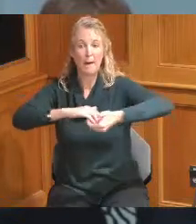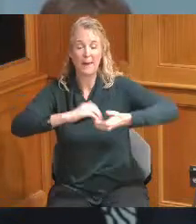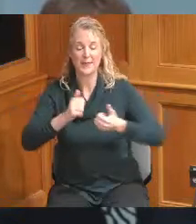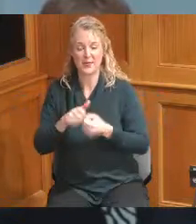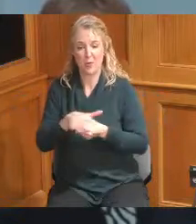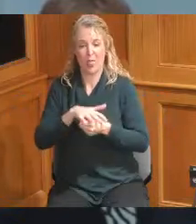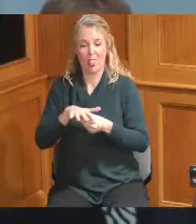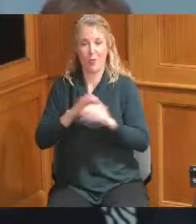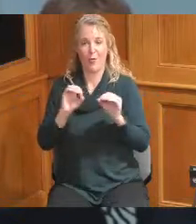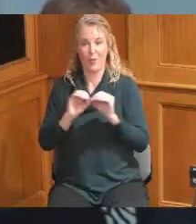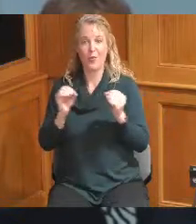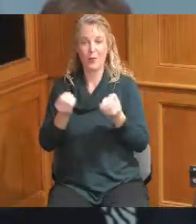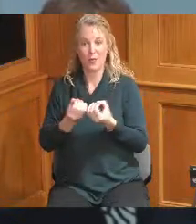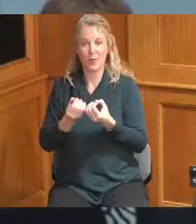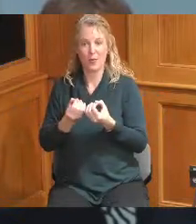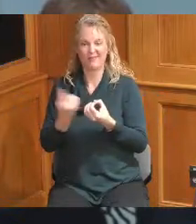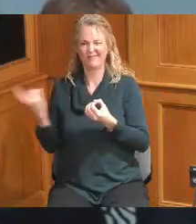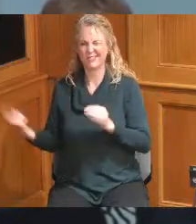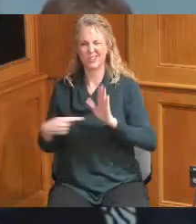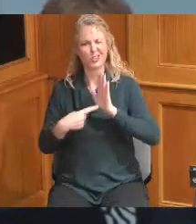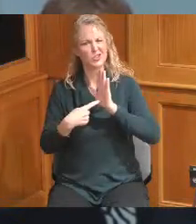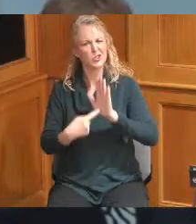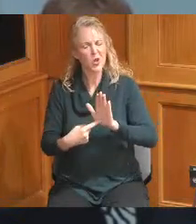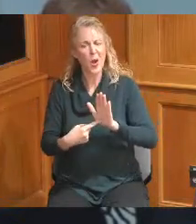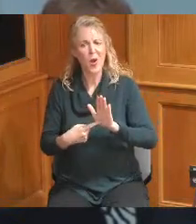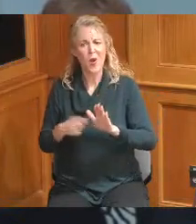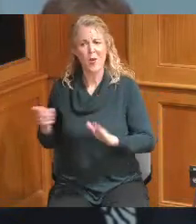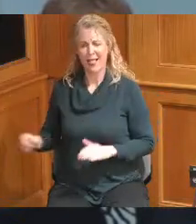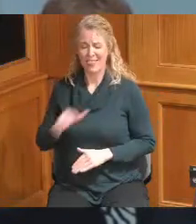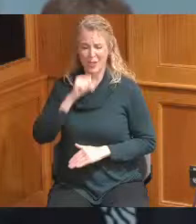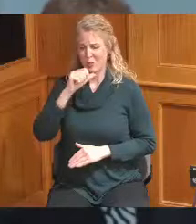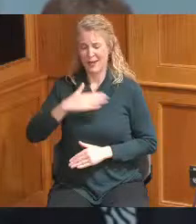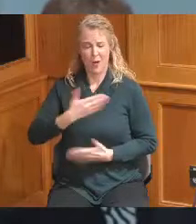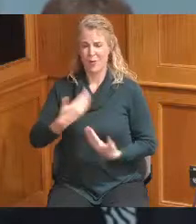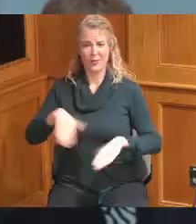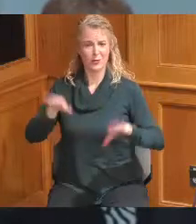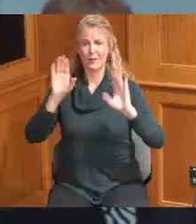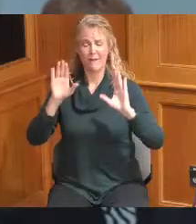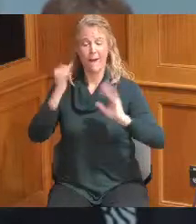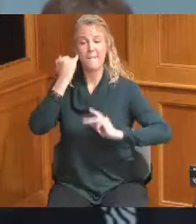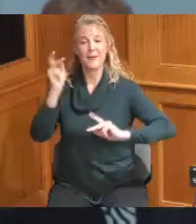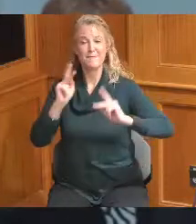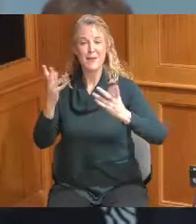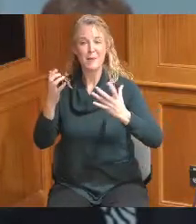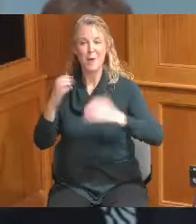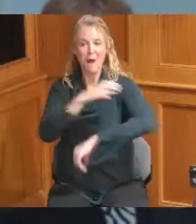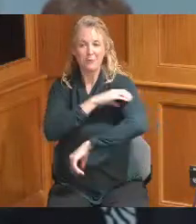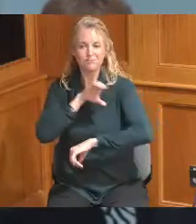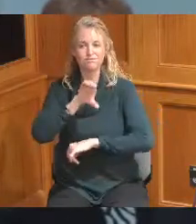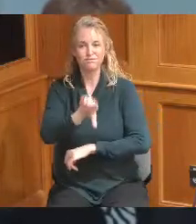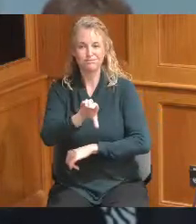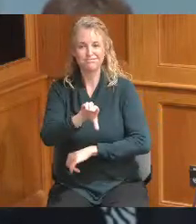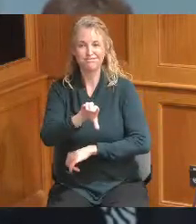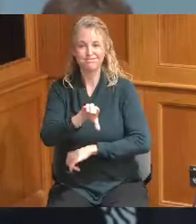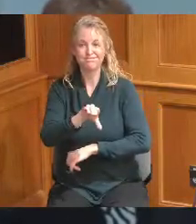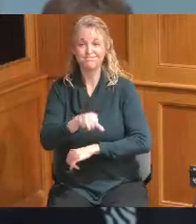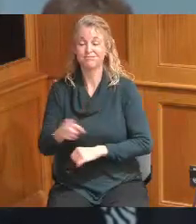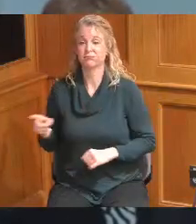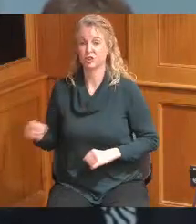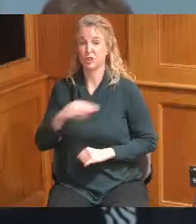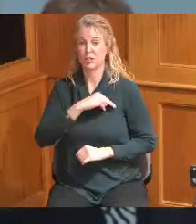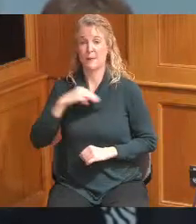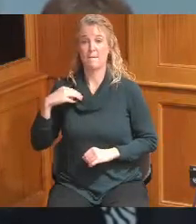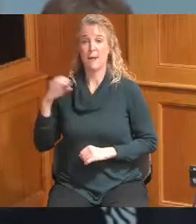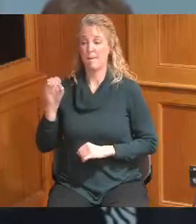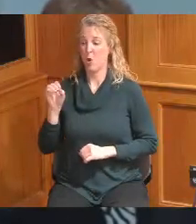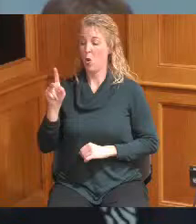local organizations, demonstrating her unwavering commitment to empowering the citizens. As a member of the